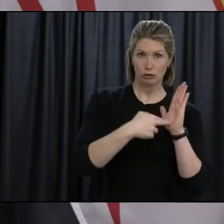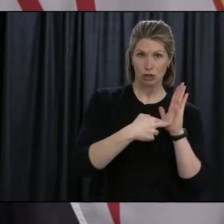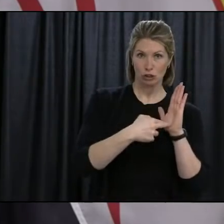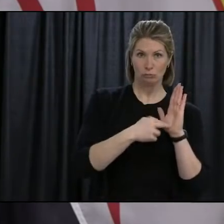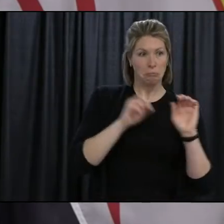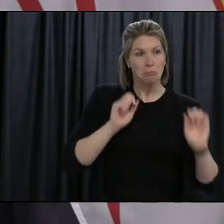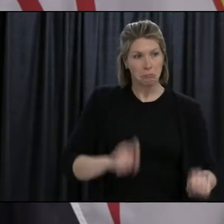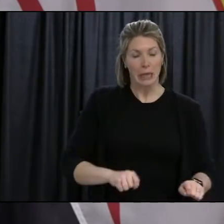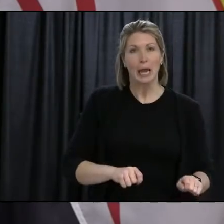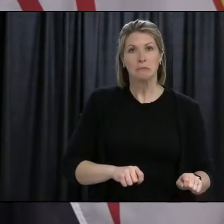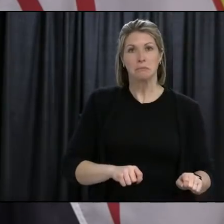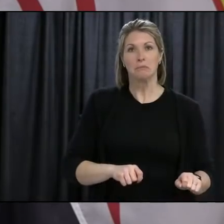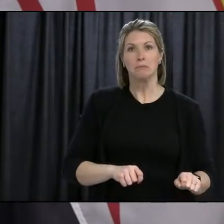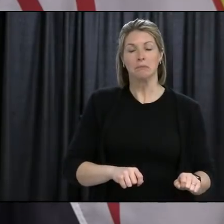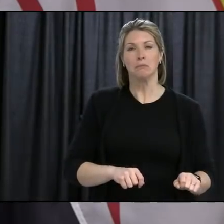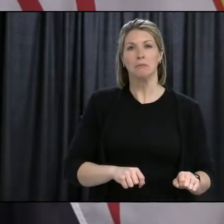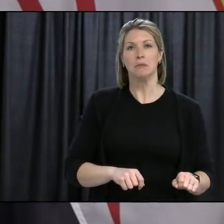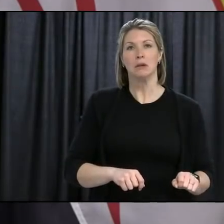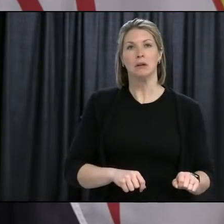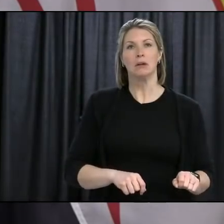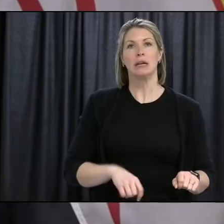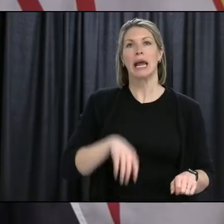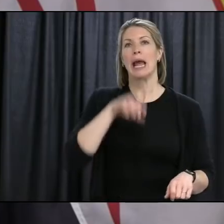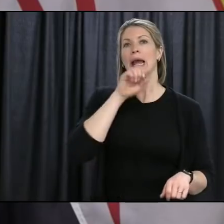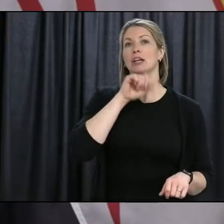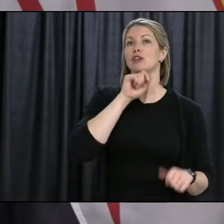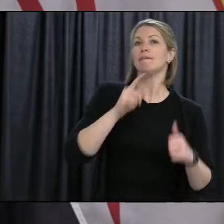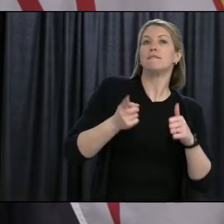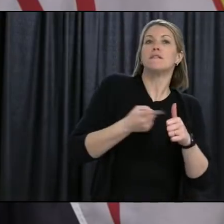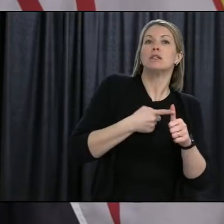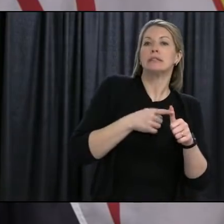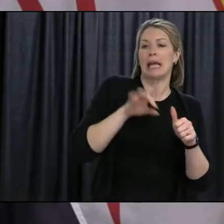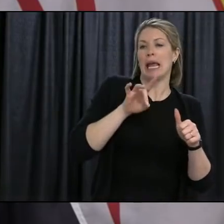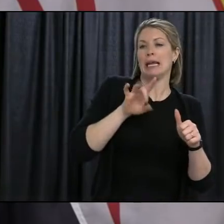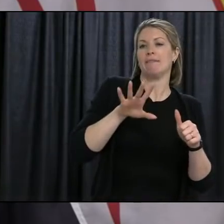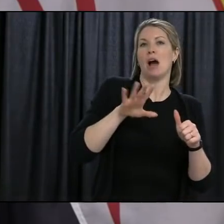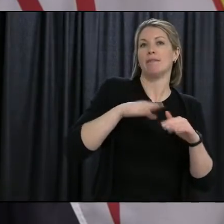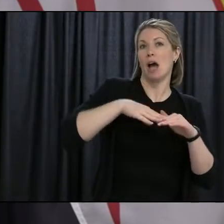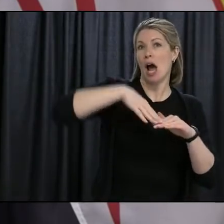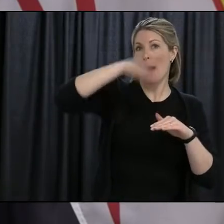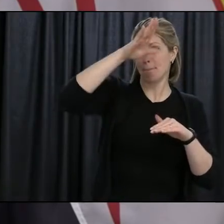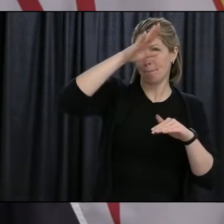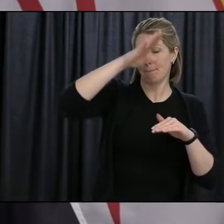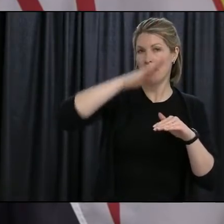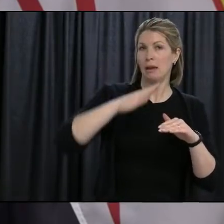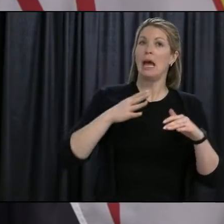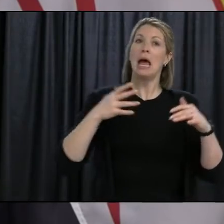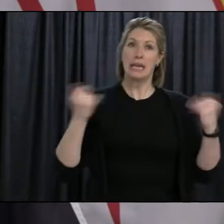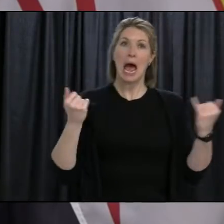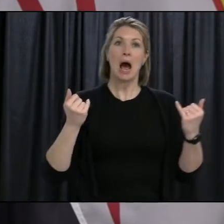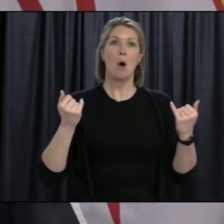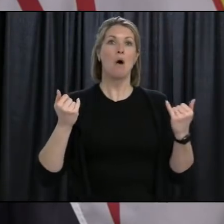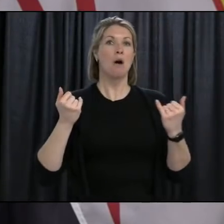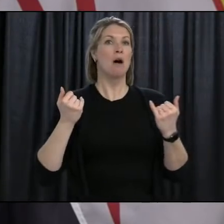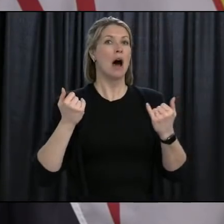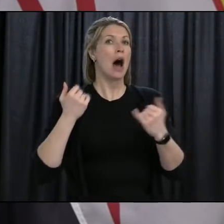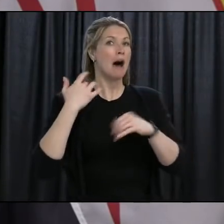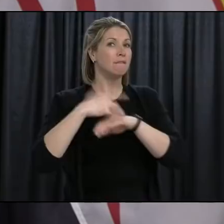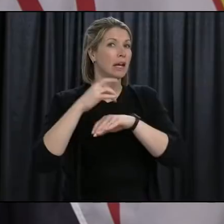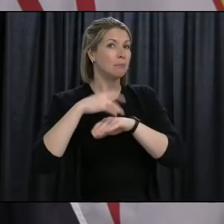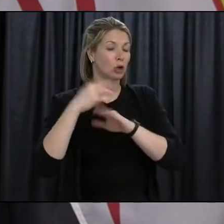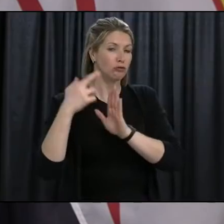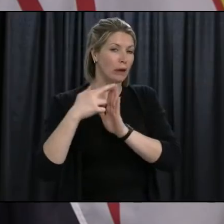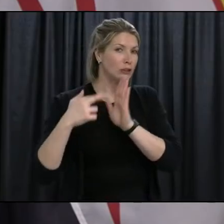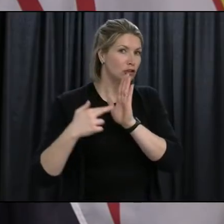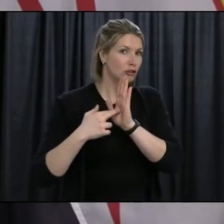the group that we want to capture right now is that over 85 group. We went to over 70 just so that we could, if some areas